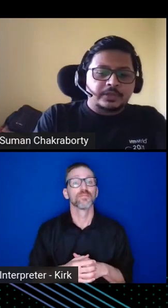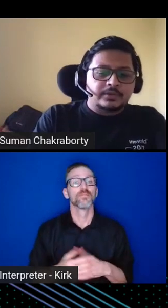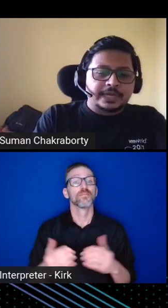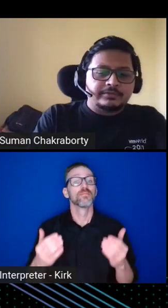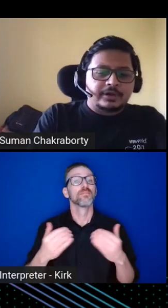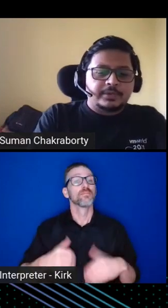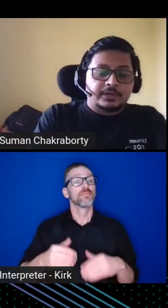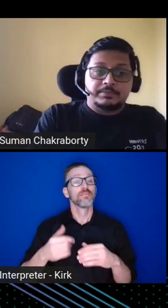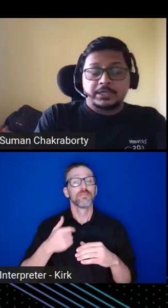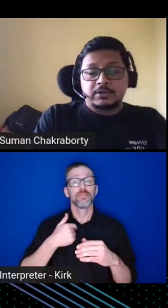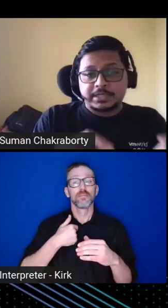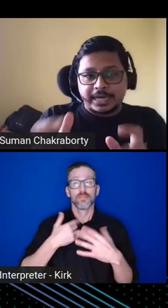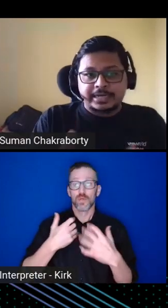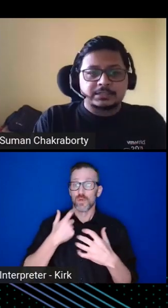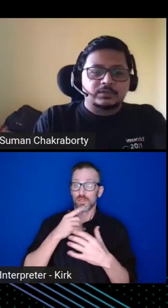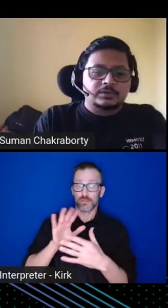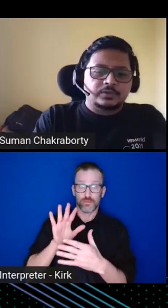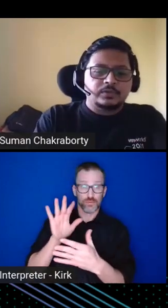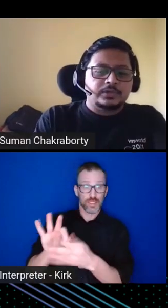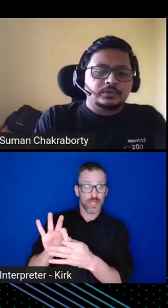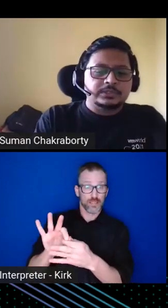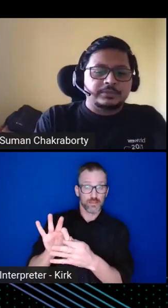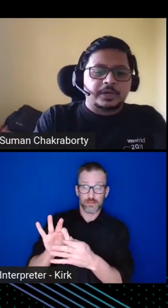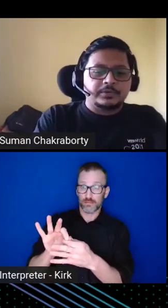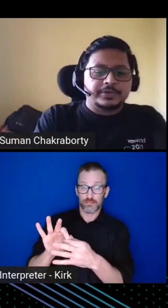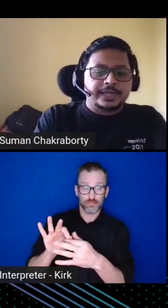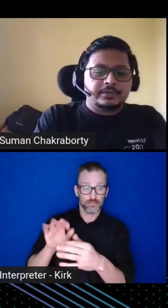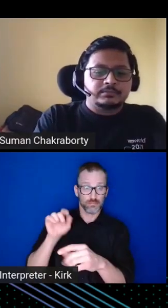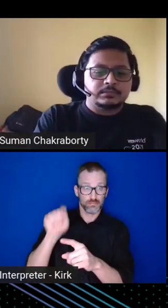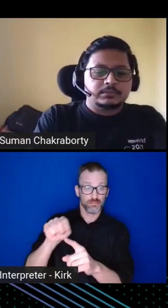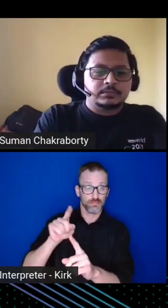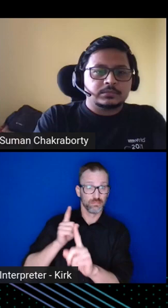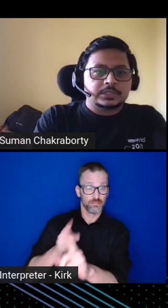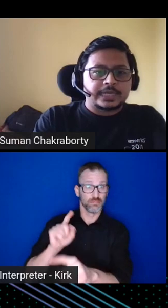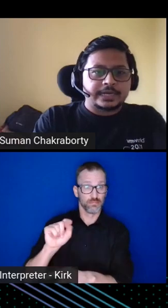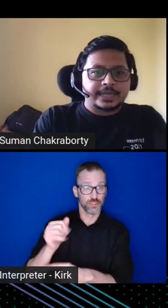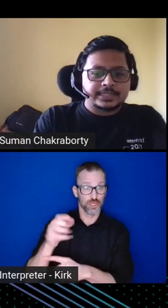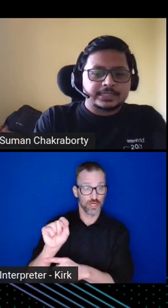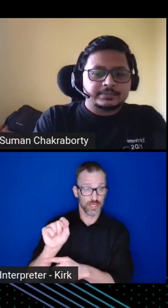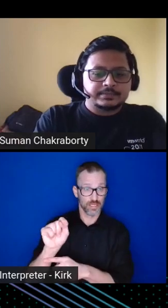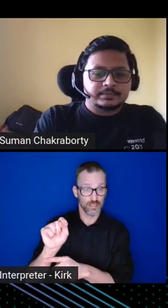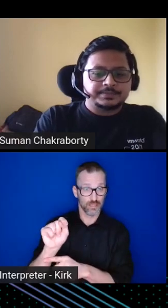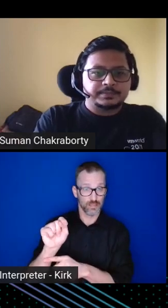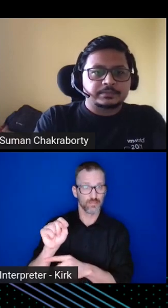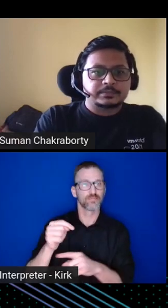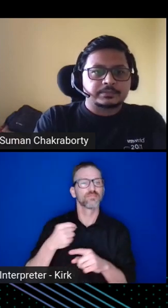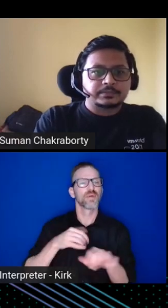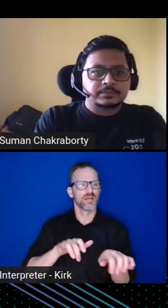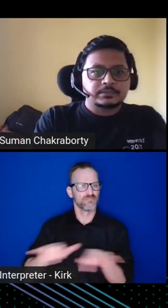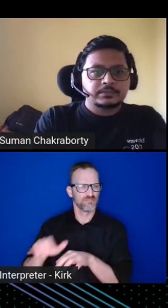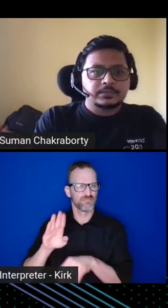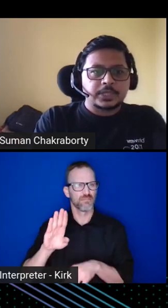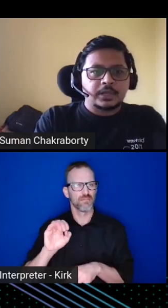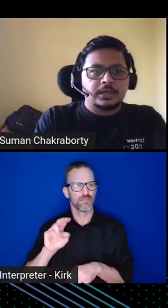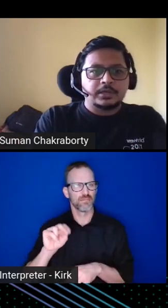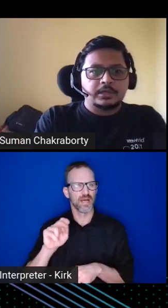to a particular environment, particular target, so you use the boundary target,